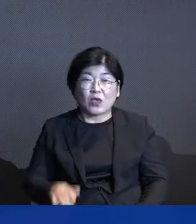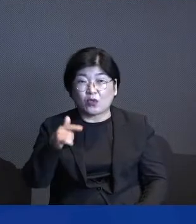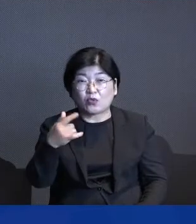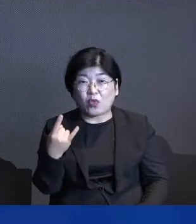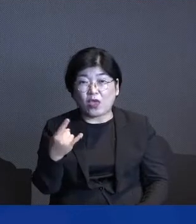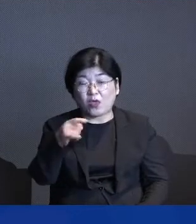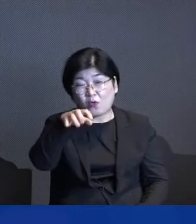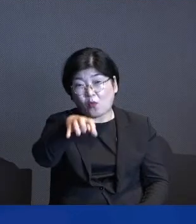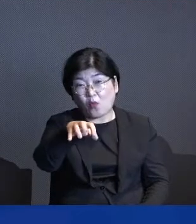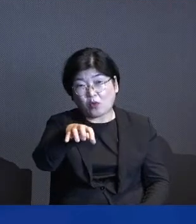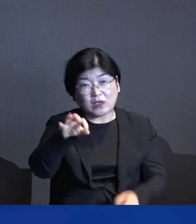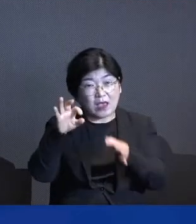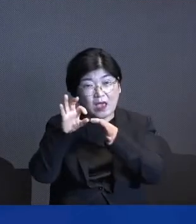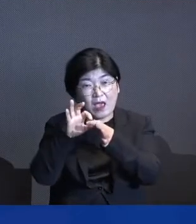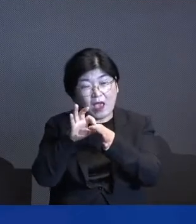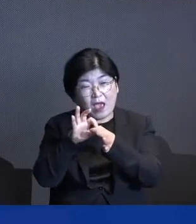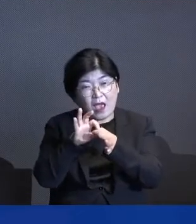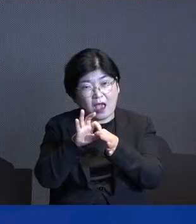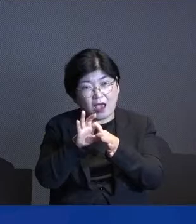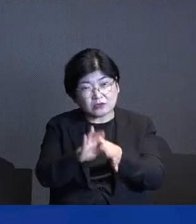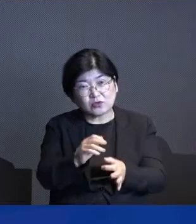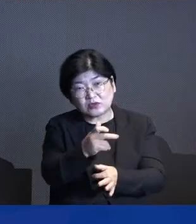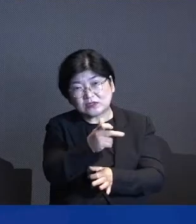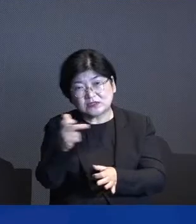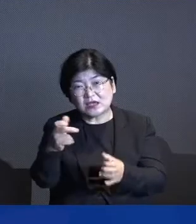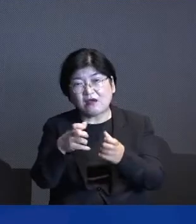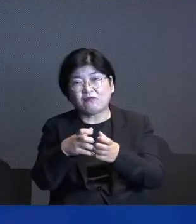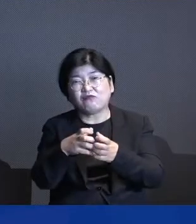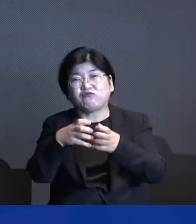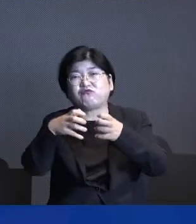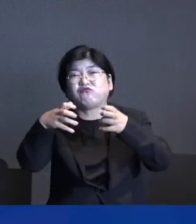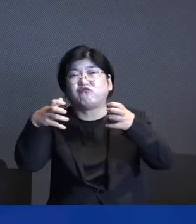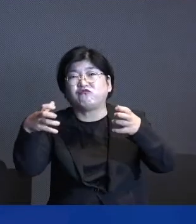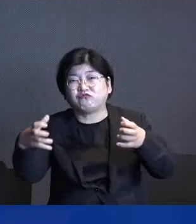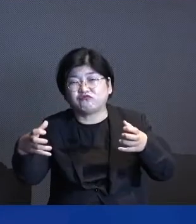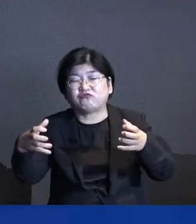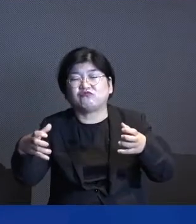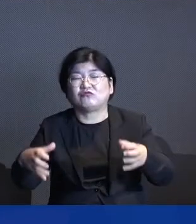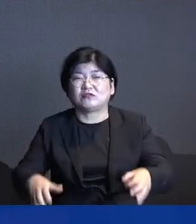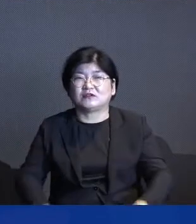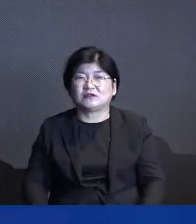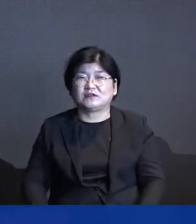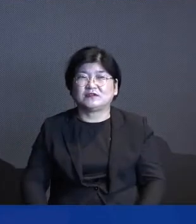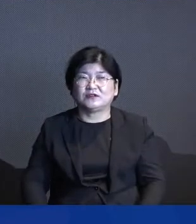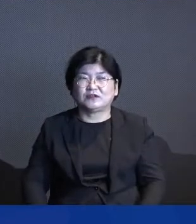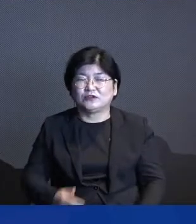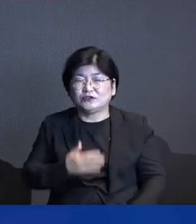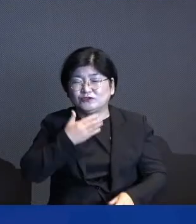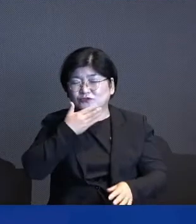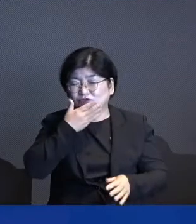and decreased as you see this, and important brain networks